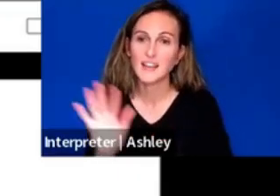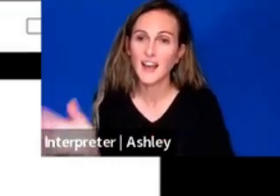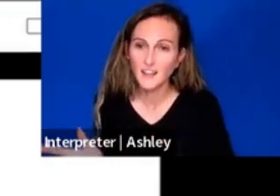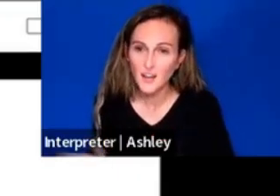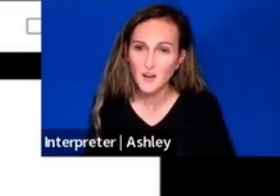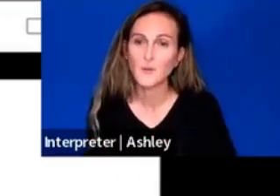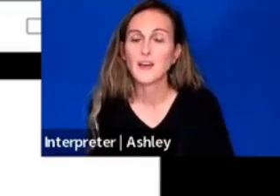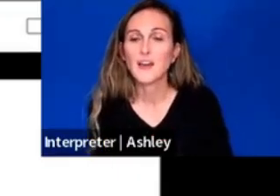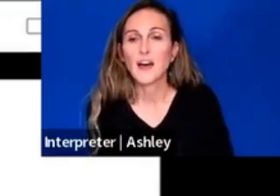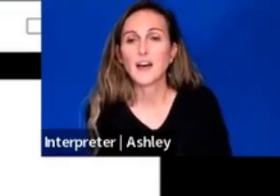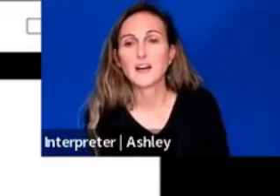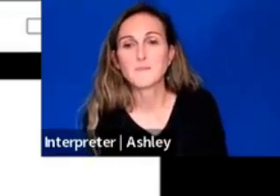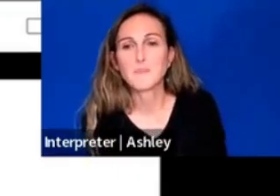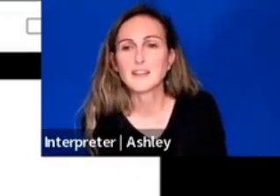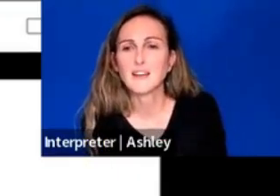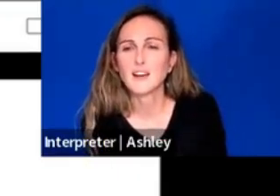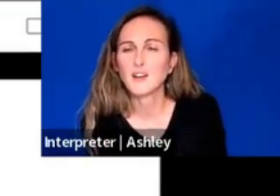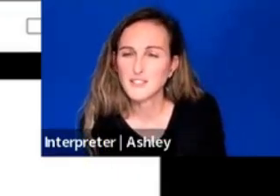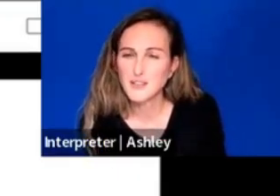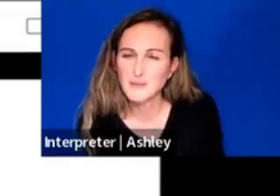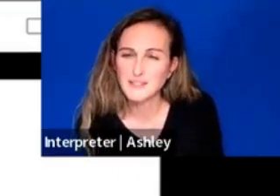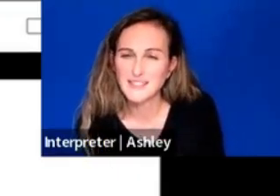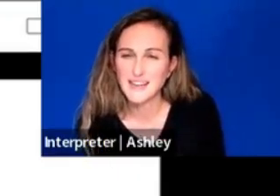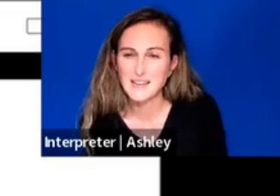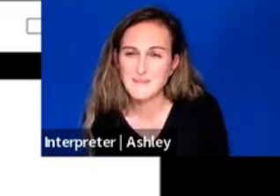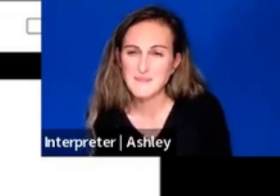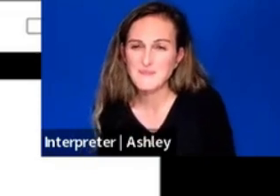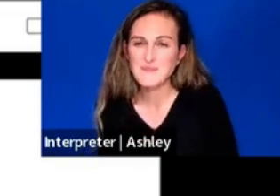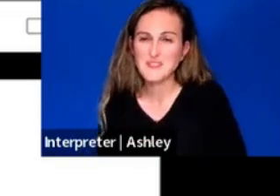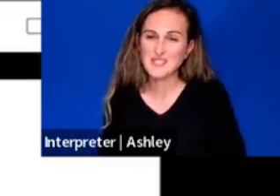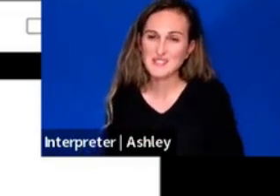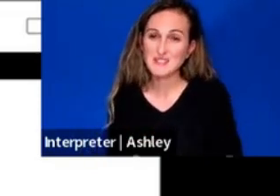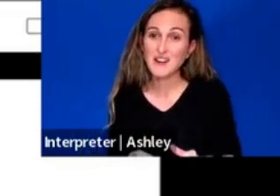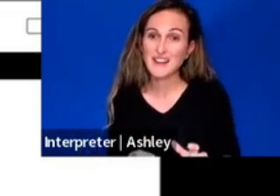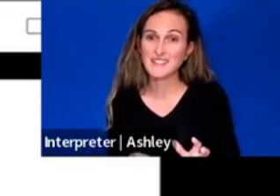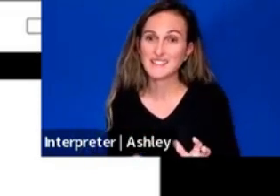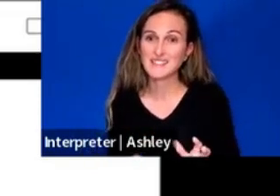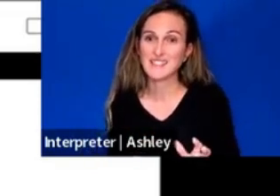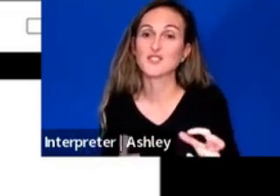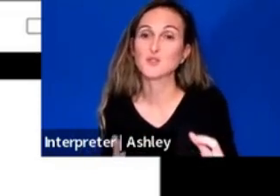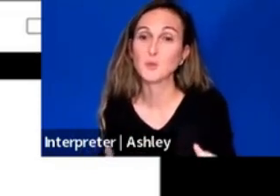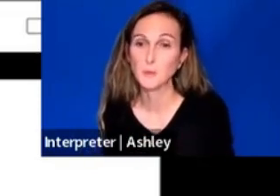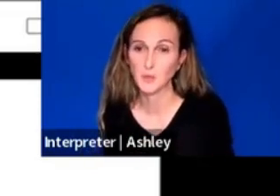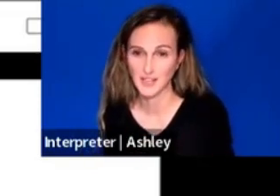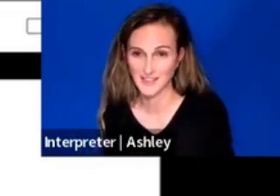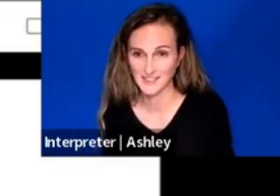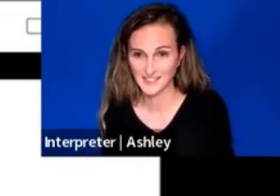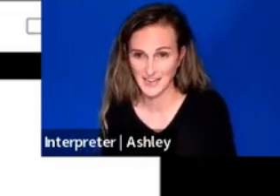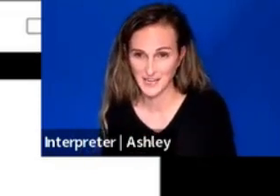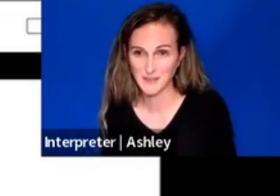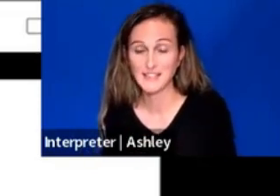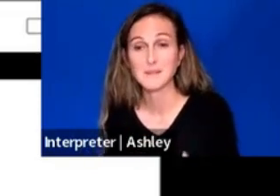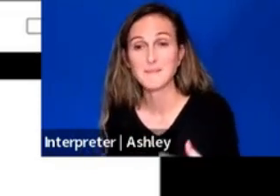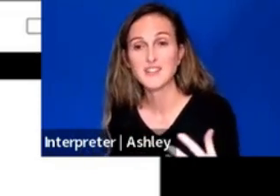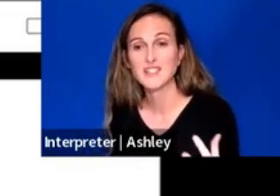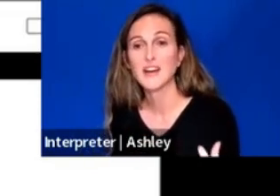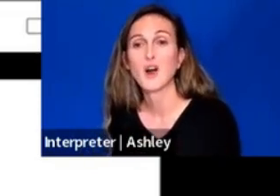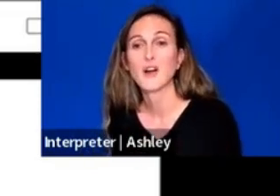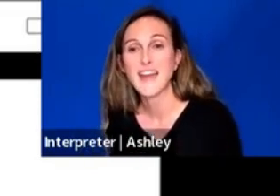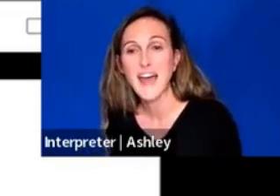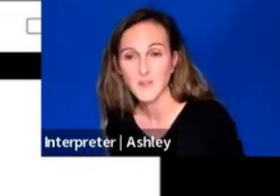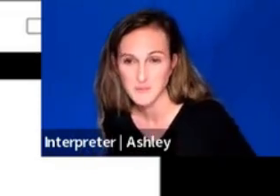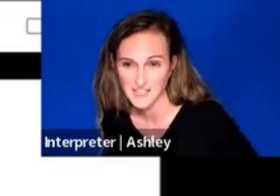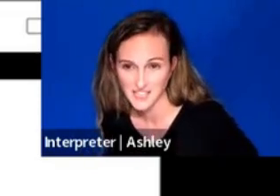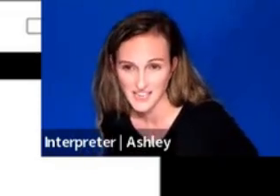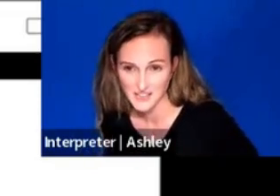hand, say hello, but also do not super enunciate, because imagine how